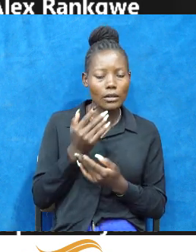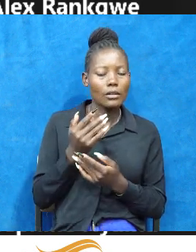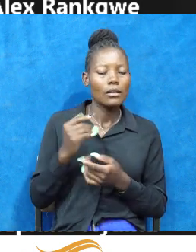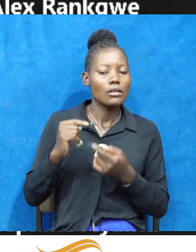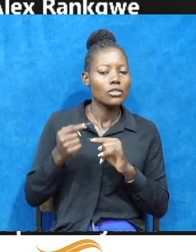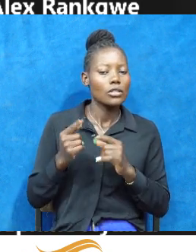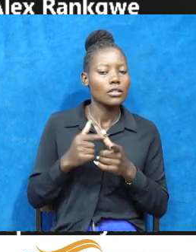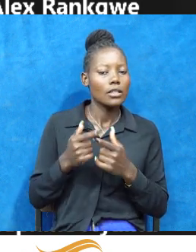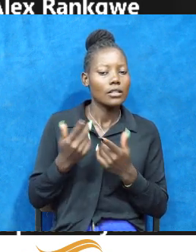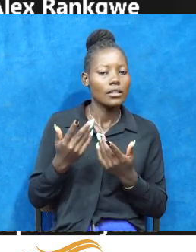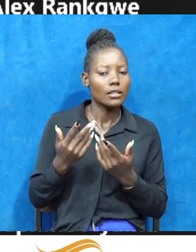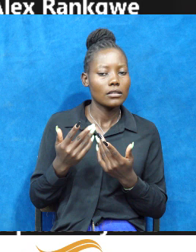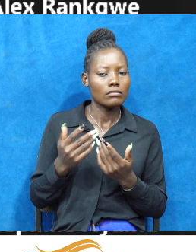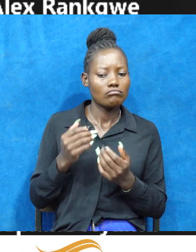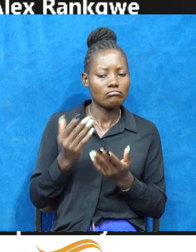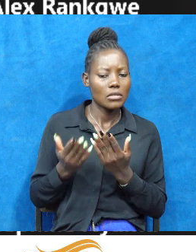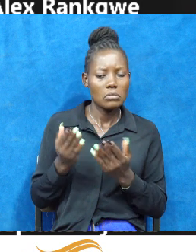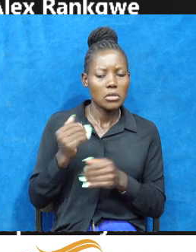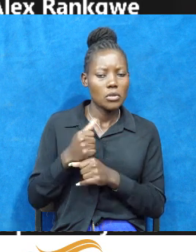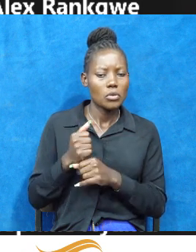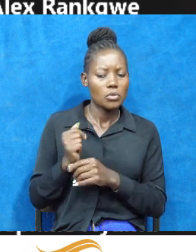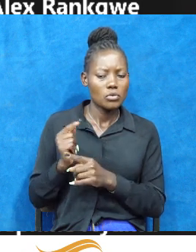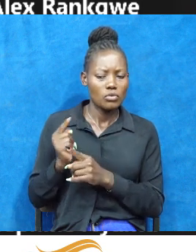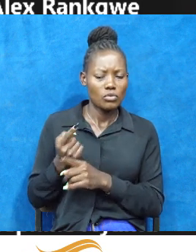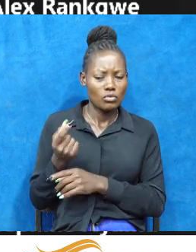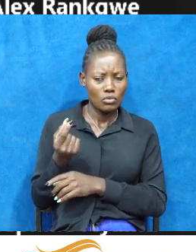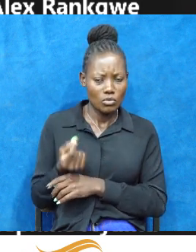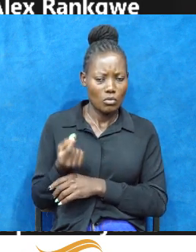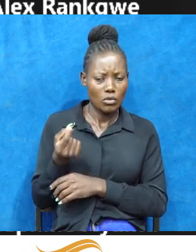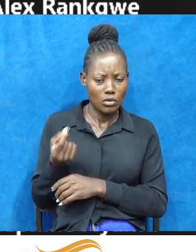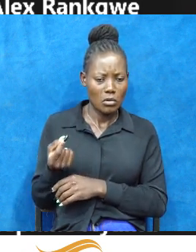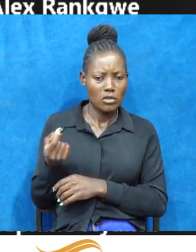eliminate the plyometrics for a while. Then you can reintroduce them in smaller amounts.